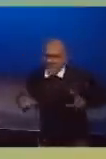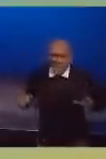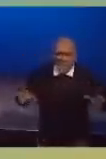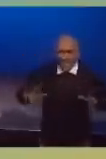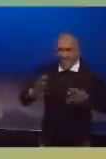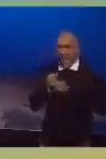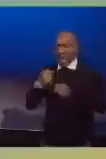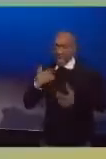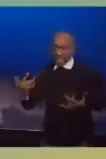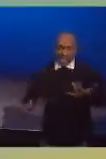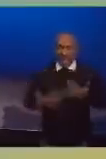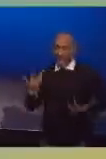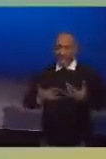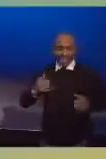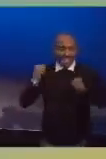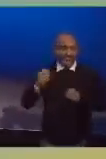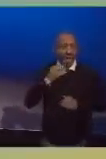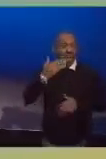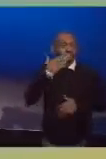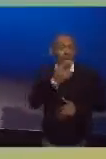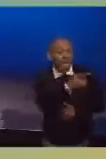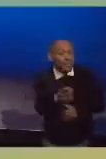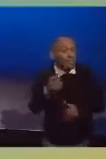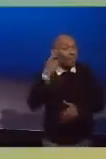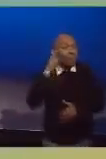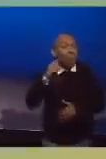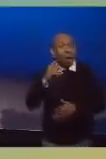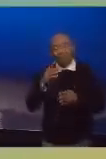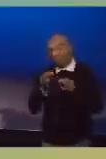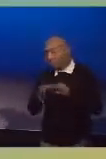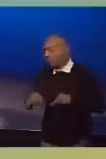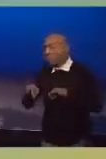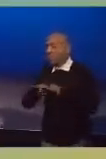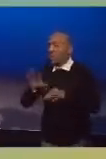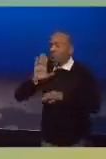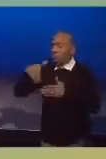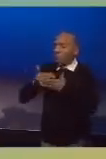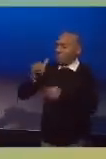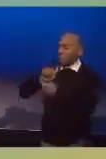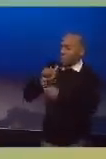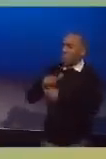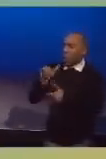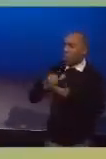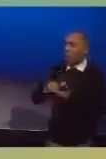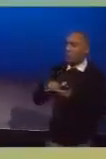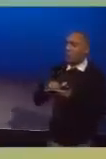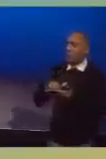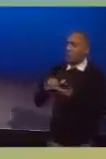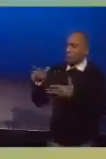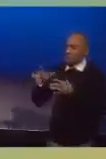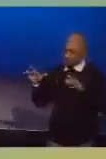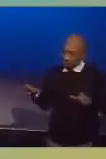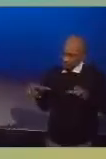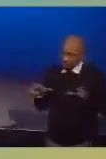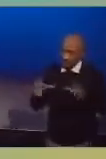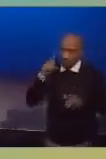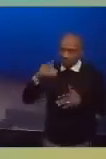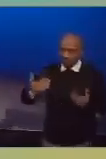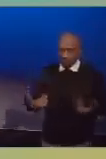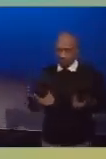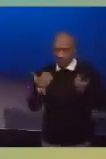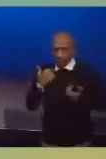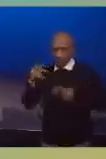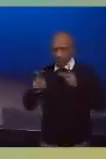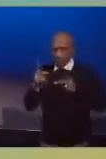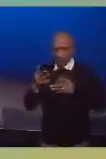me excited. And thank you, more importantly, Gift, for all the work that you're doing to get young people involved in